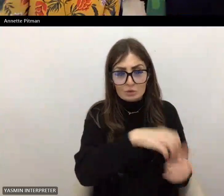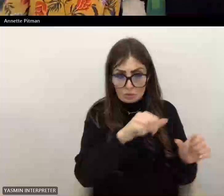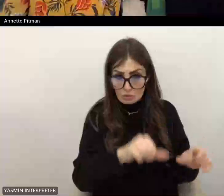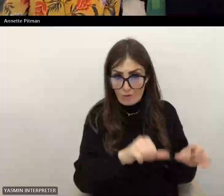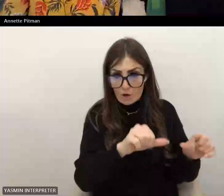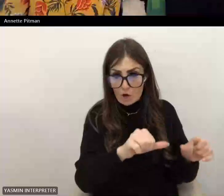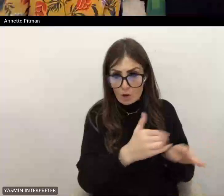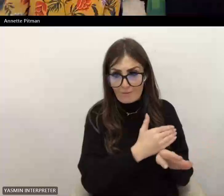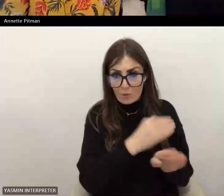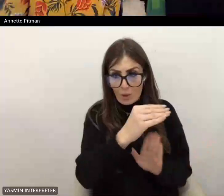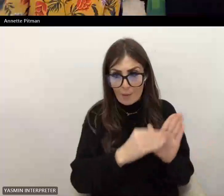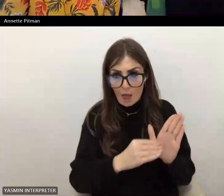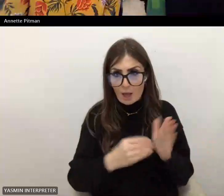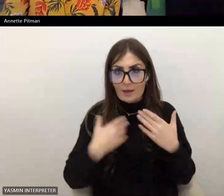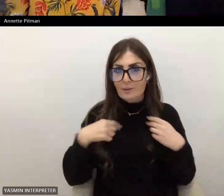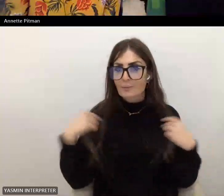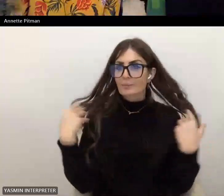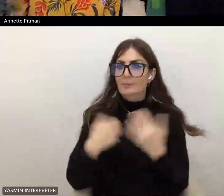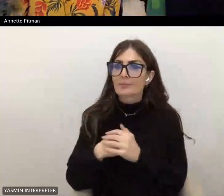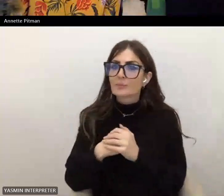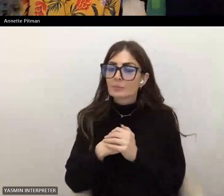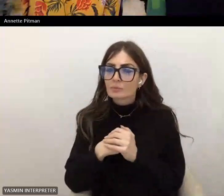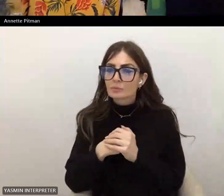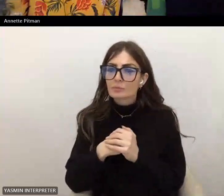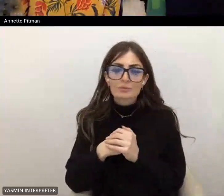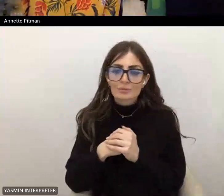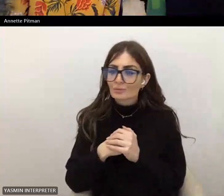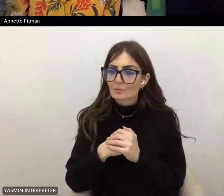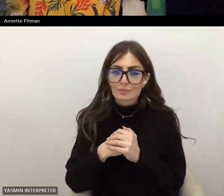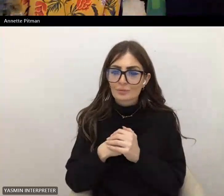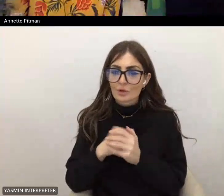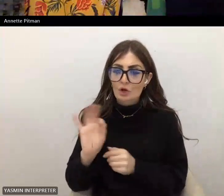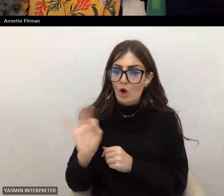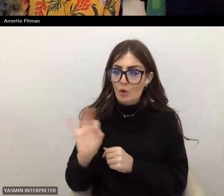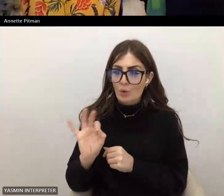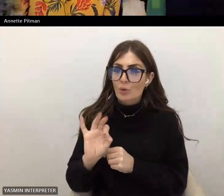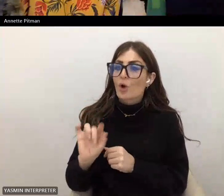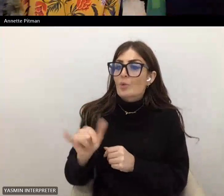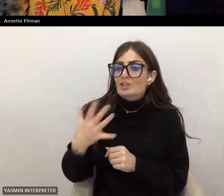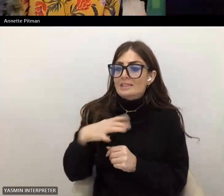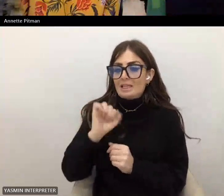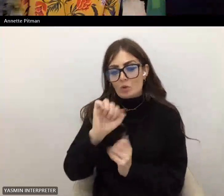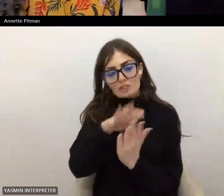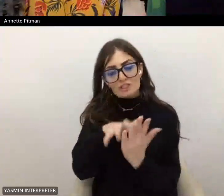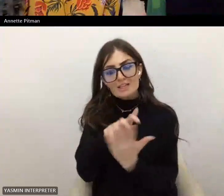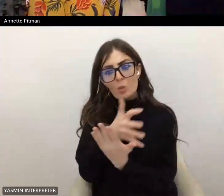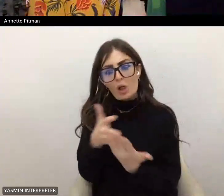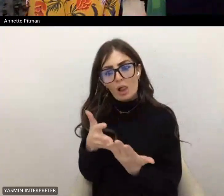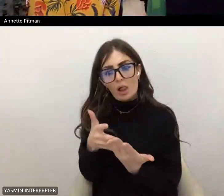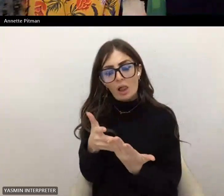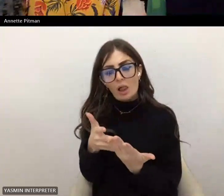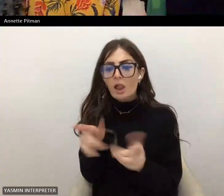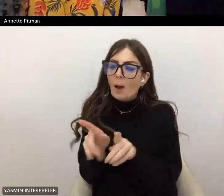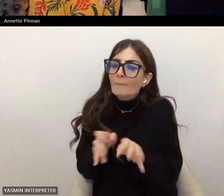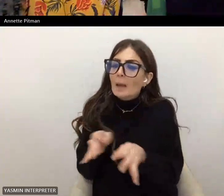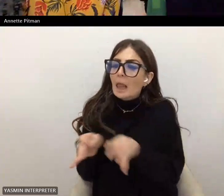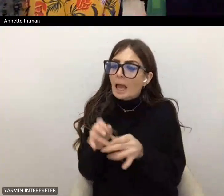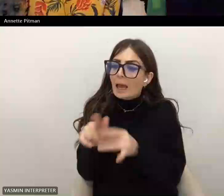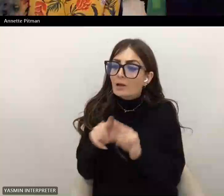before applying for the grant? No, we need your schedule of